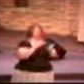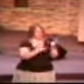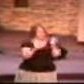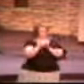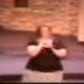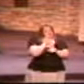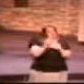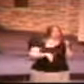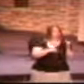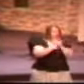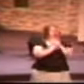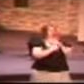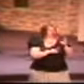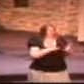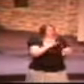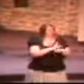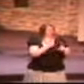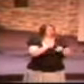all the world to you?